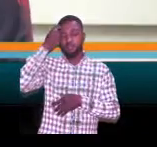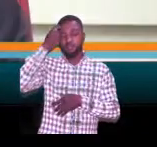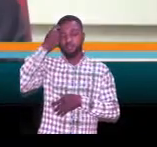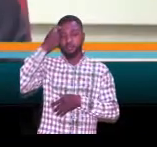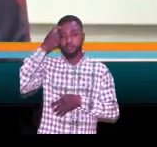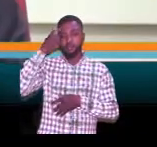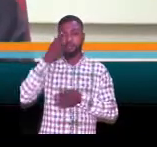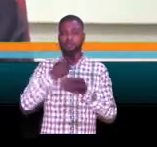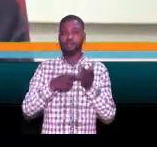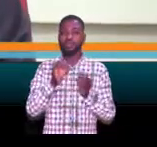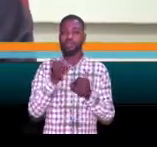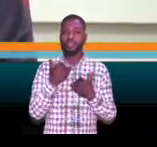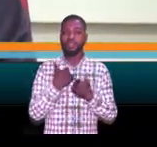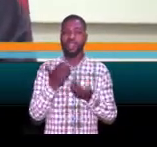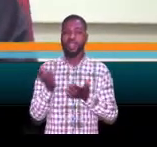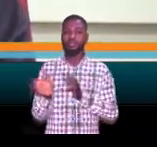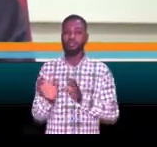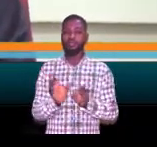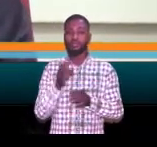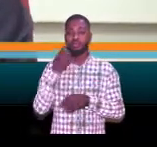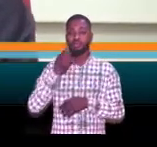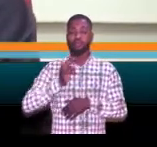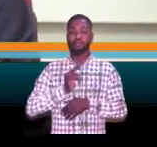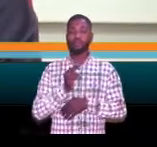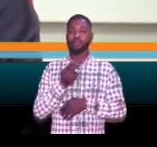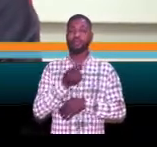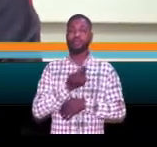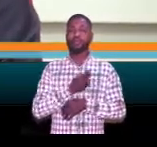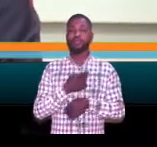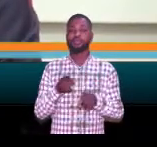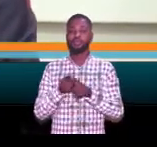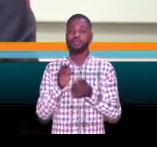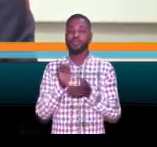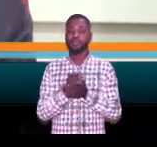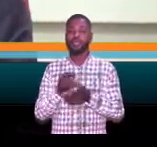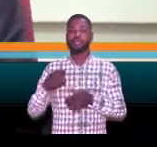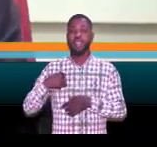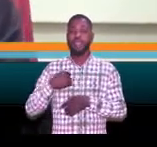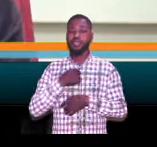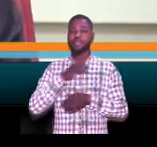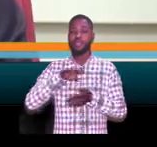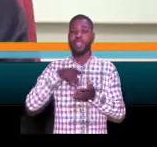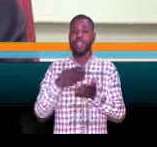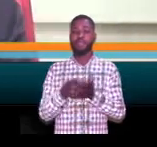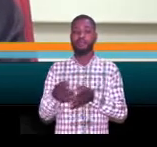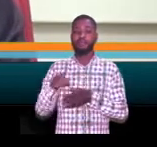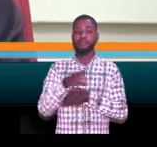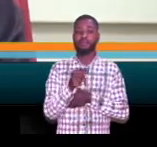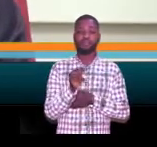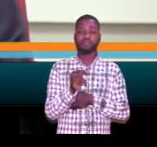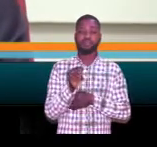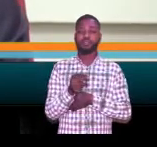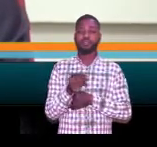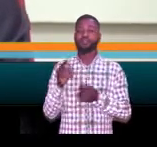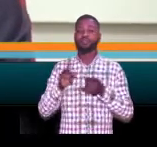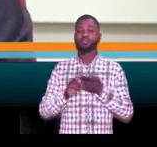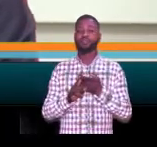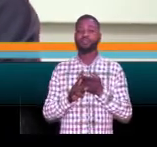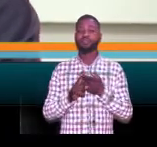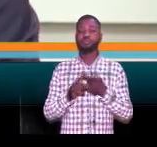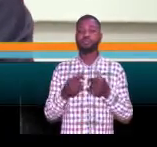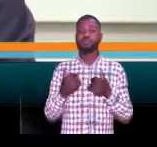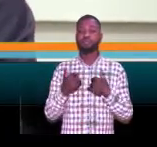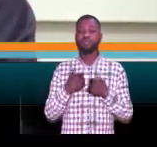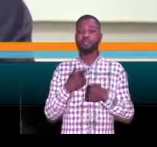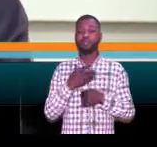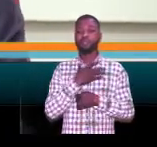First Bank has done, what you are also going to be doing going forward, is that you are writing your name clearly in